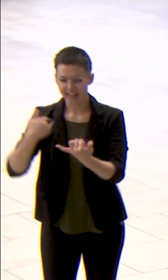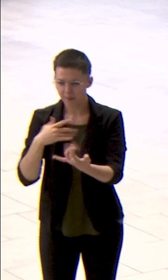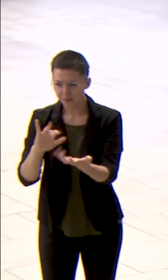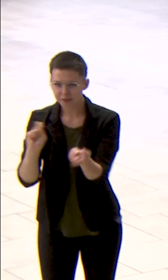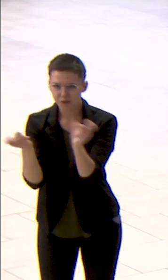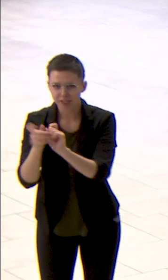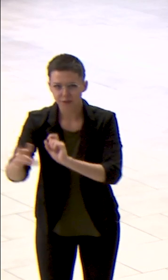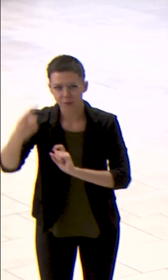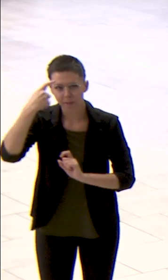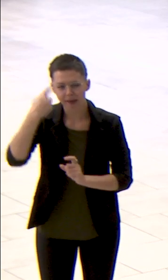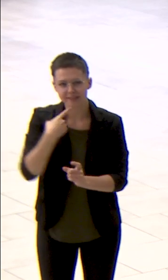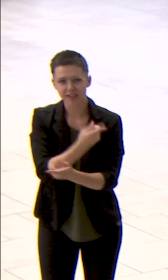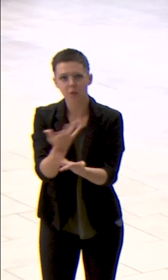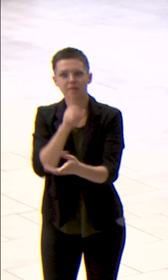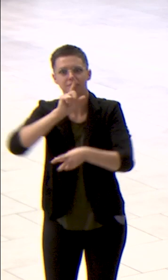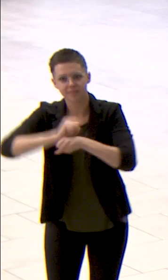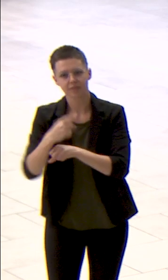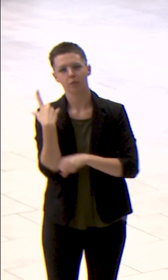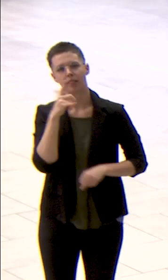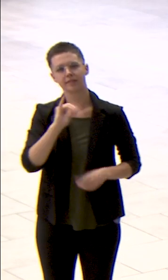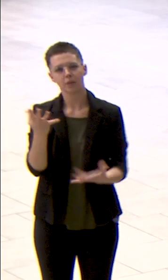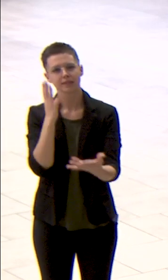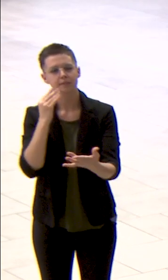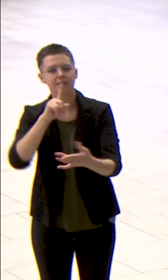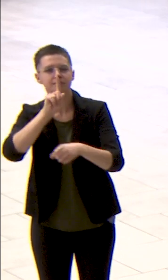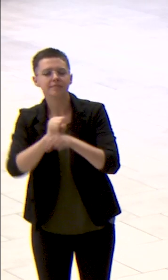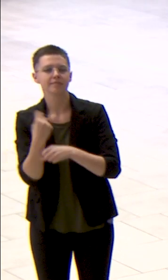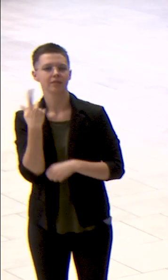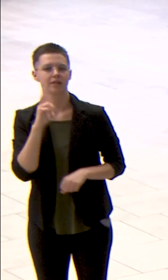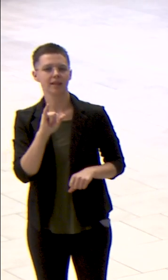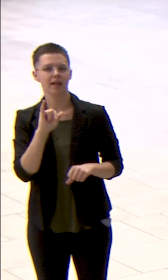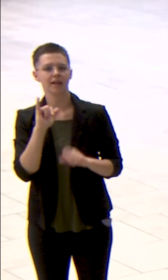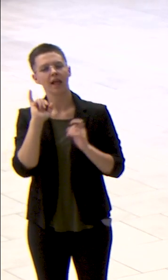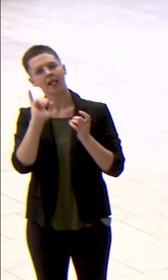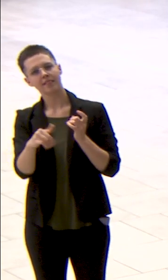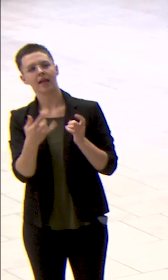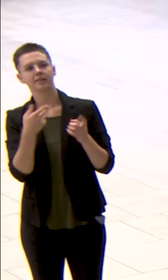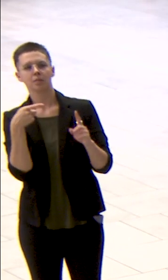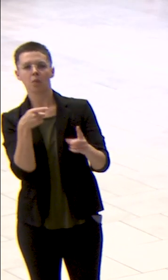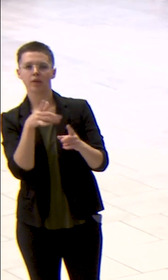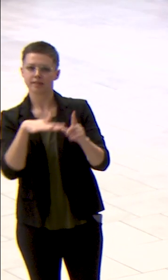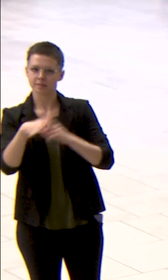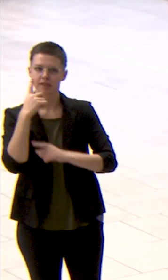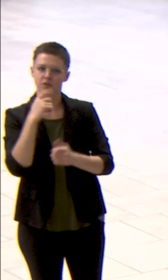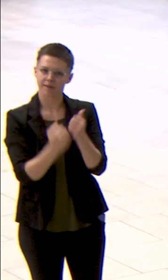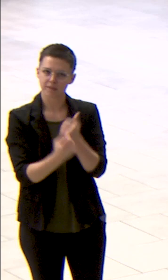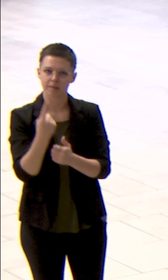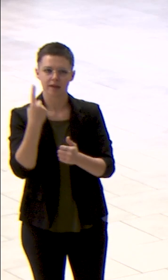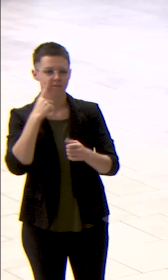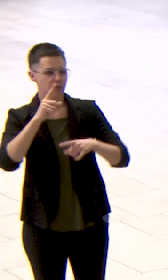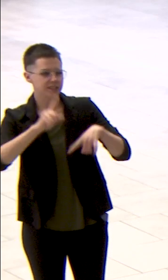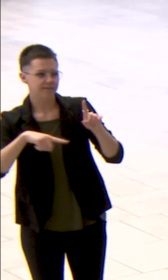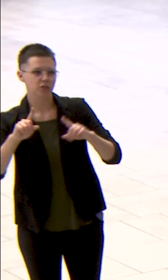tell you what it really is like on this side. And that's where it goes back to, like, there is a space for everything and for a diversity